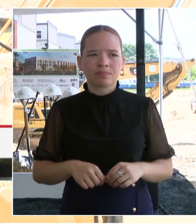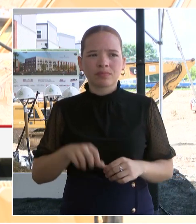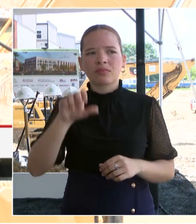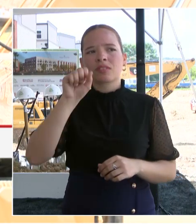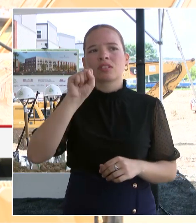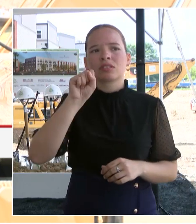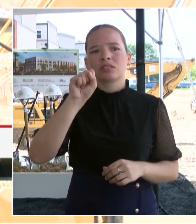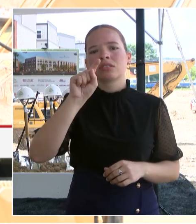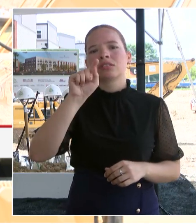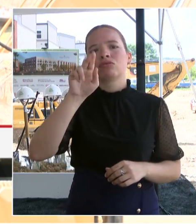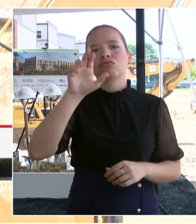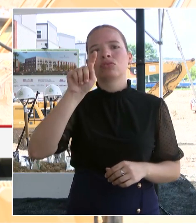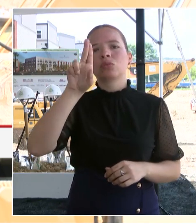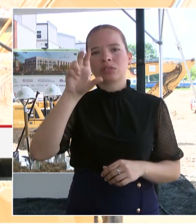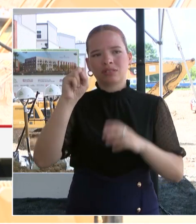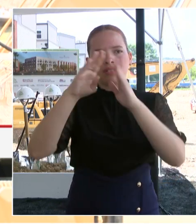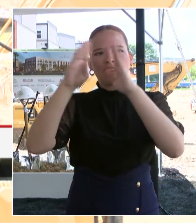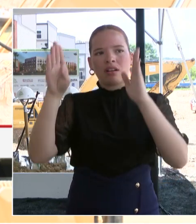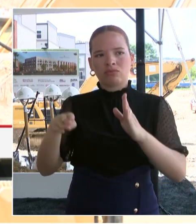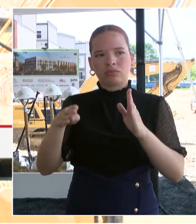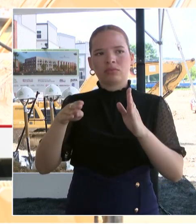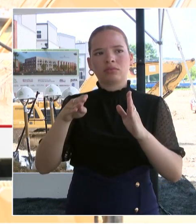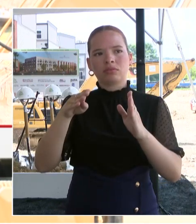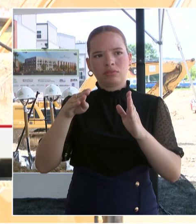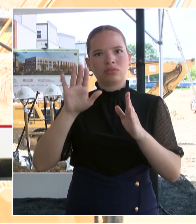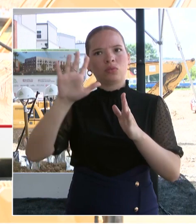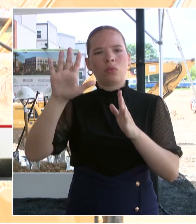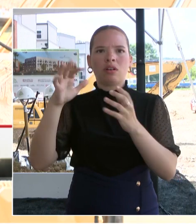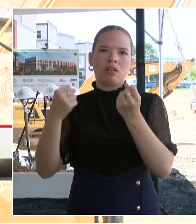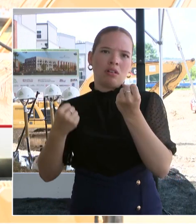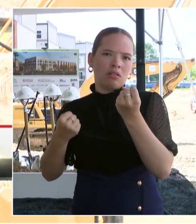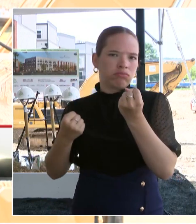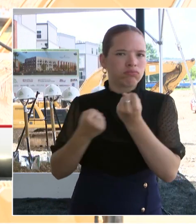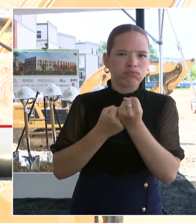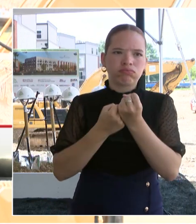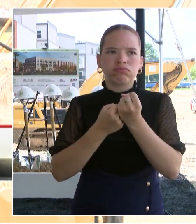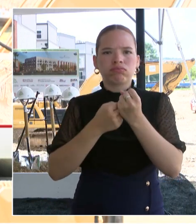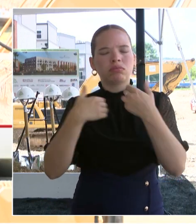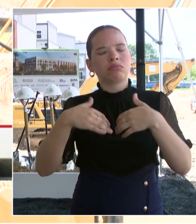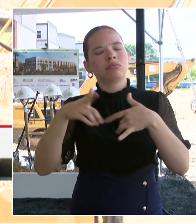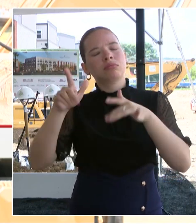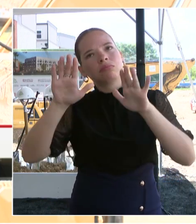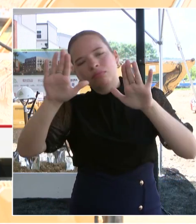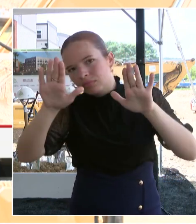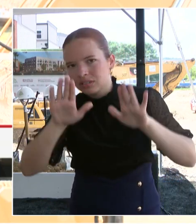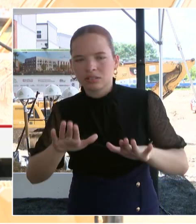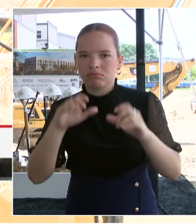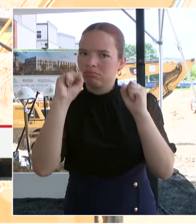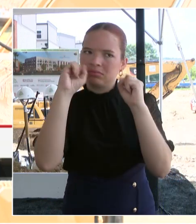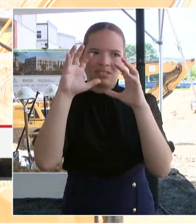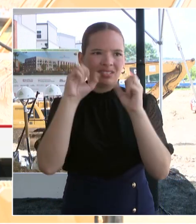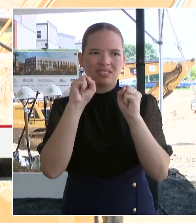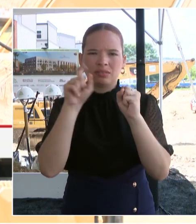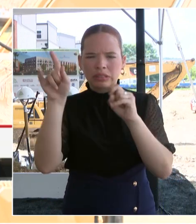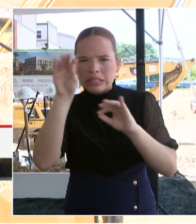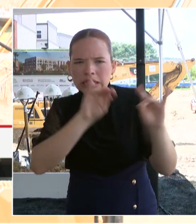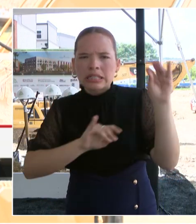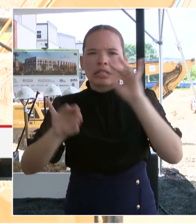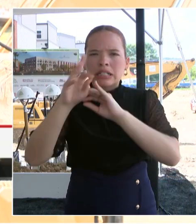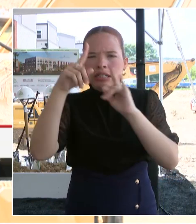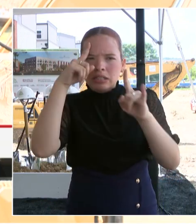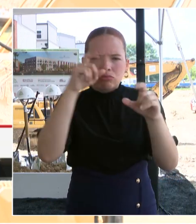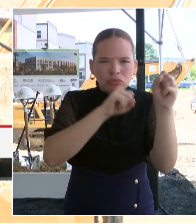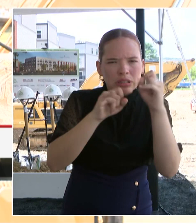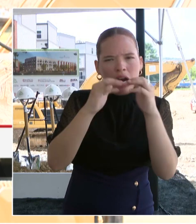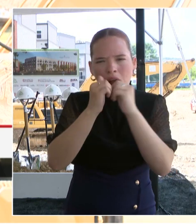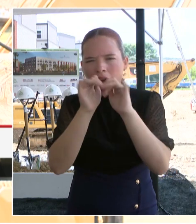is amazing and was really a key to this for APA to be able to pull the financing together. Title, construction management.